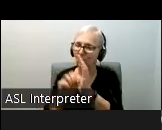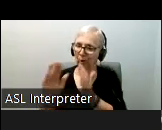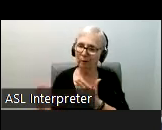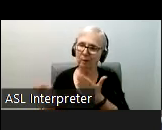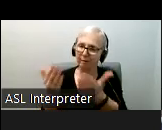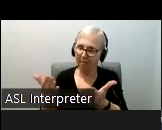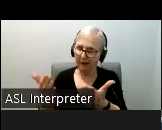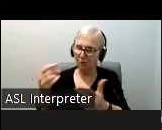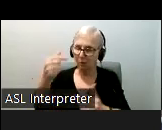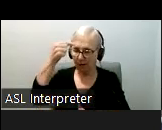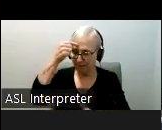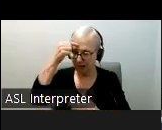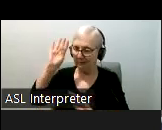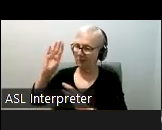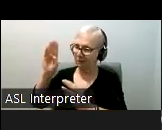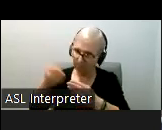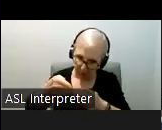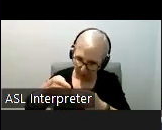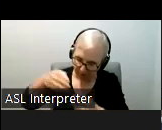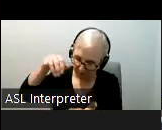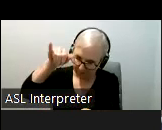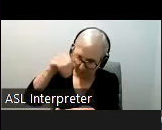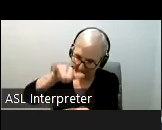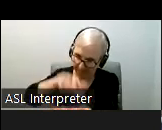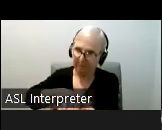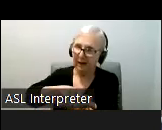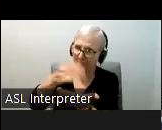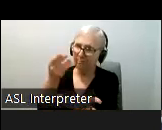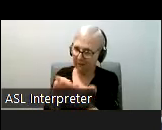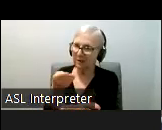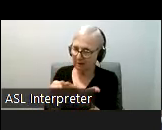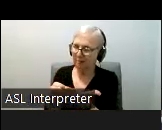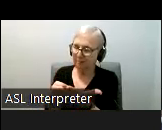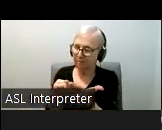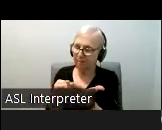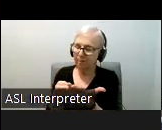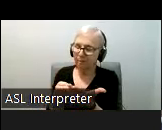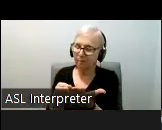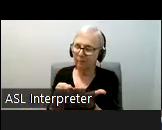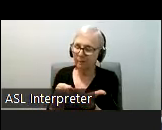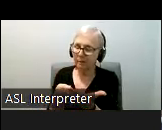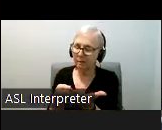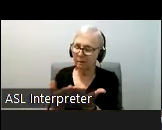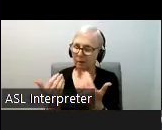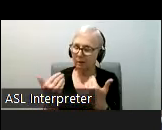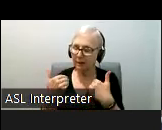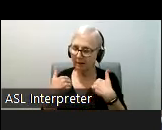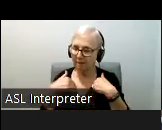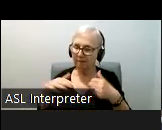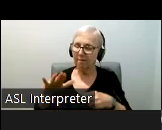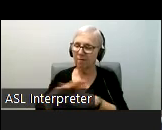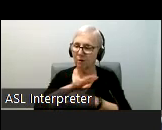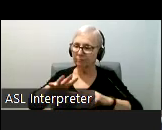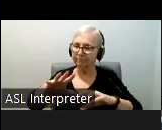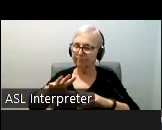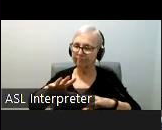heads are going to be for the next month. I also want to say we have fully